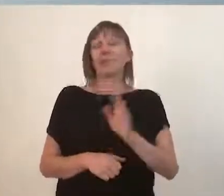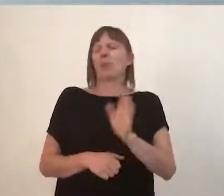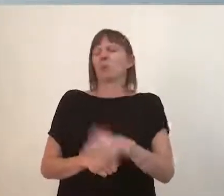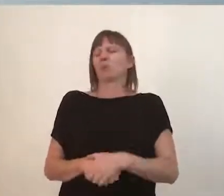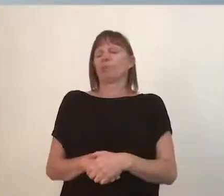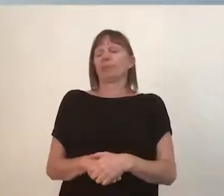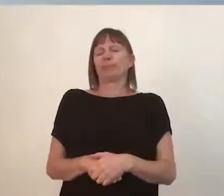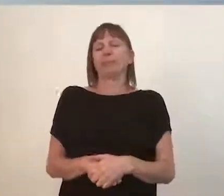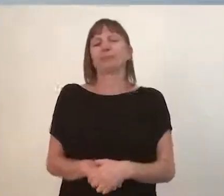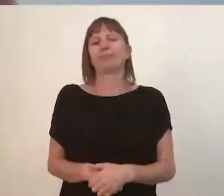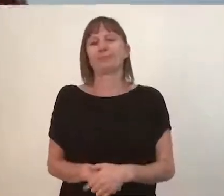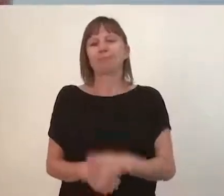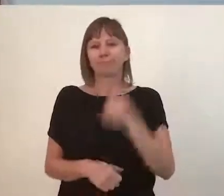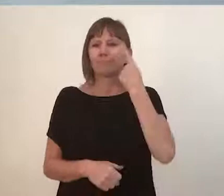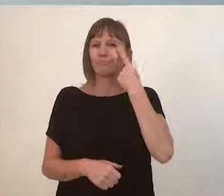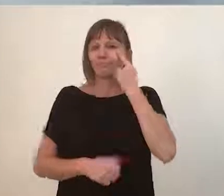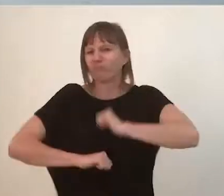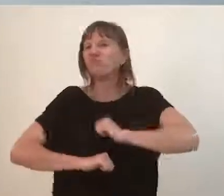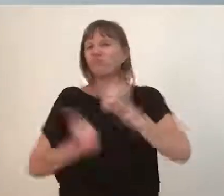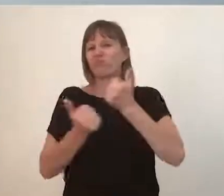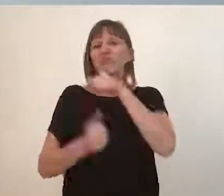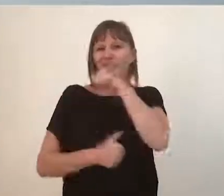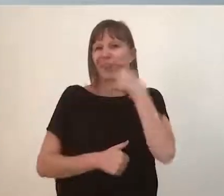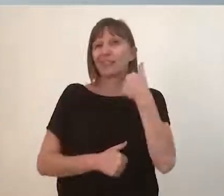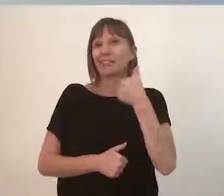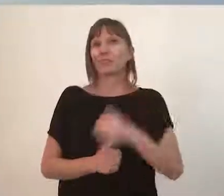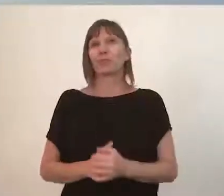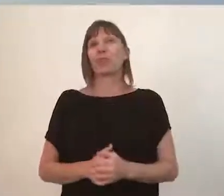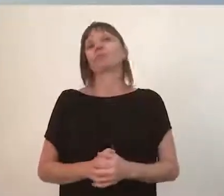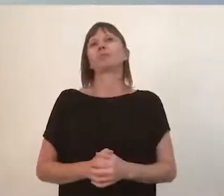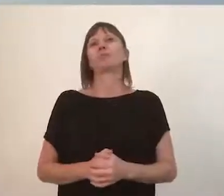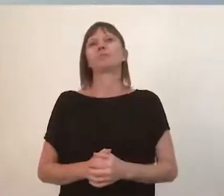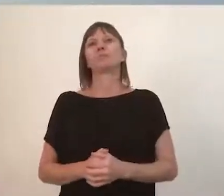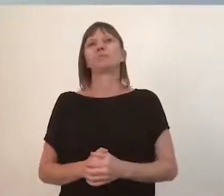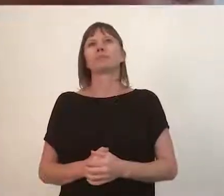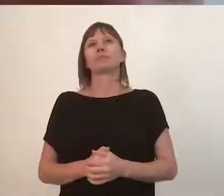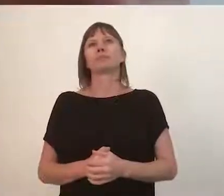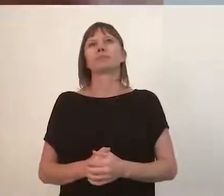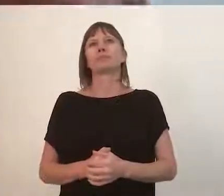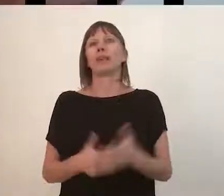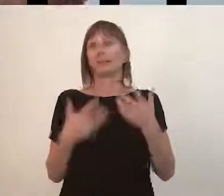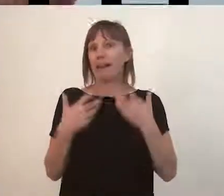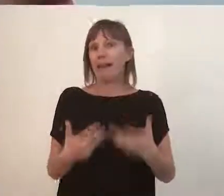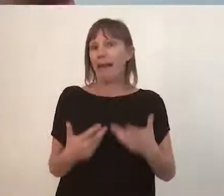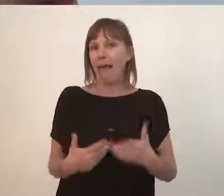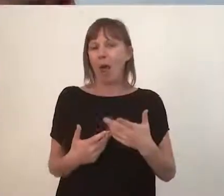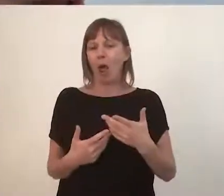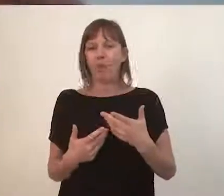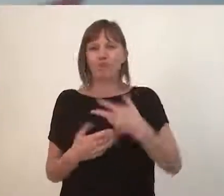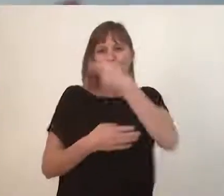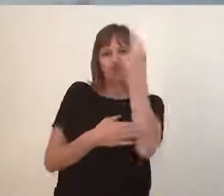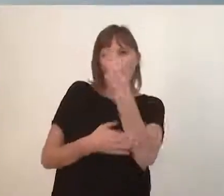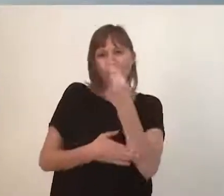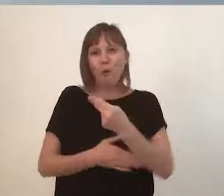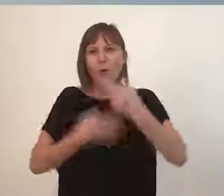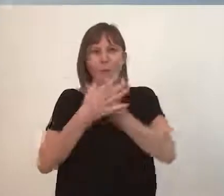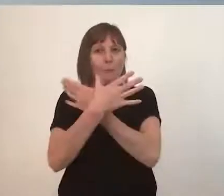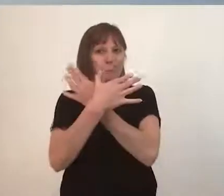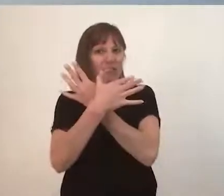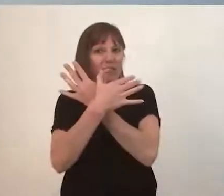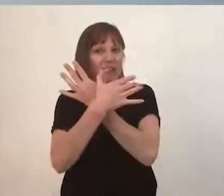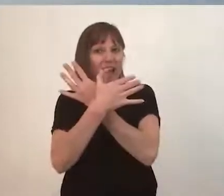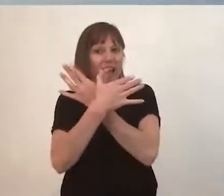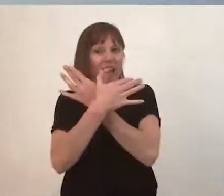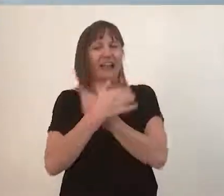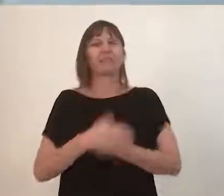want to ruin this. No, I won't. It's gonna look really, really nice. Ooh. Now we're gonna